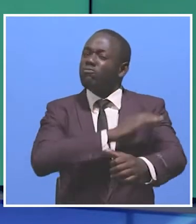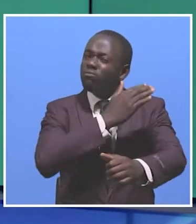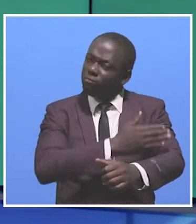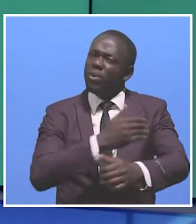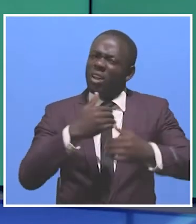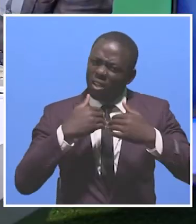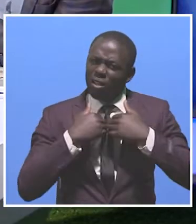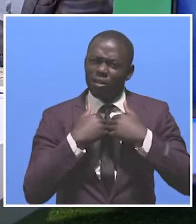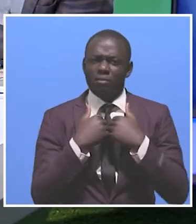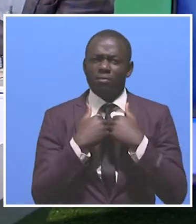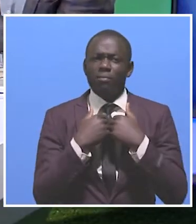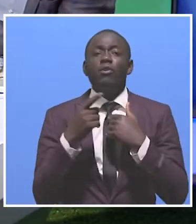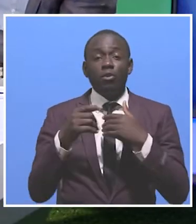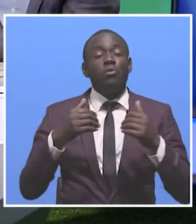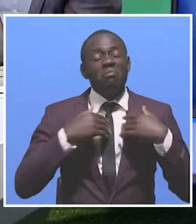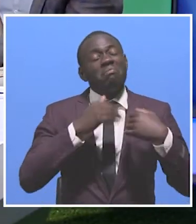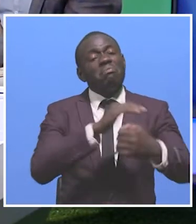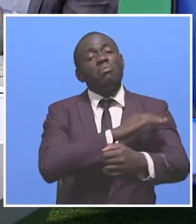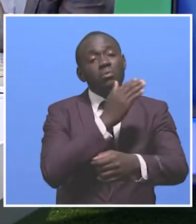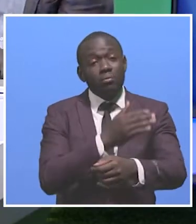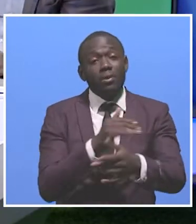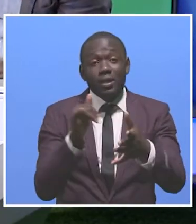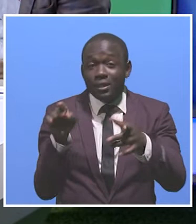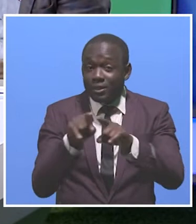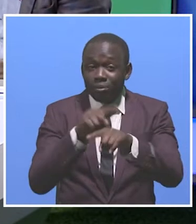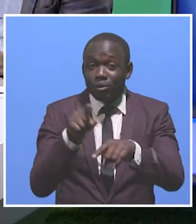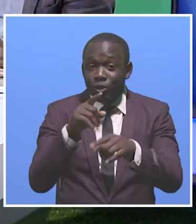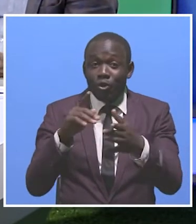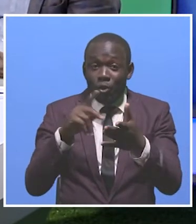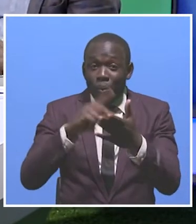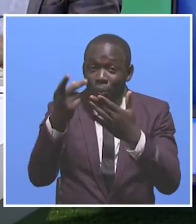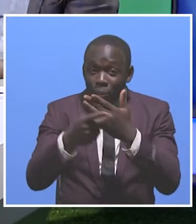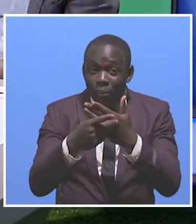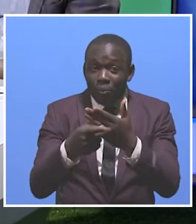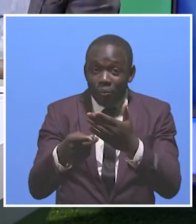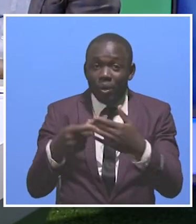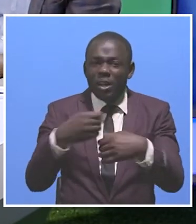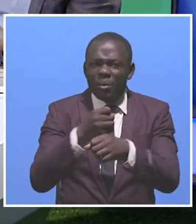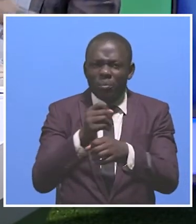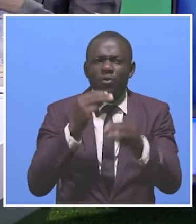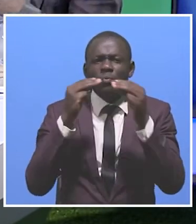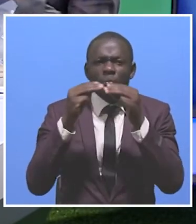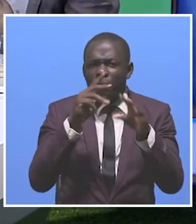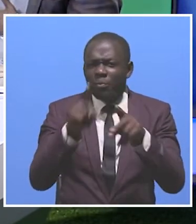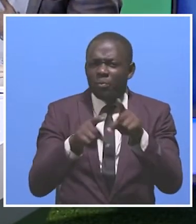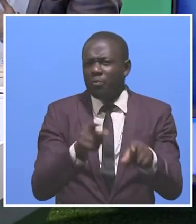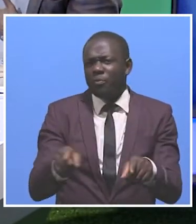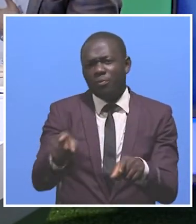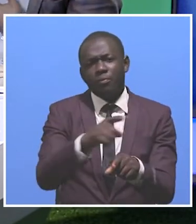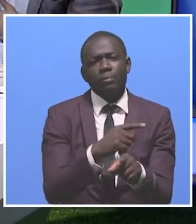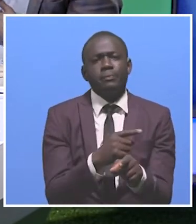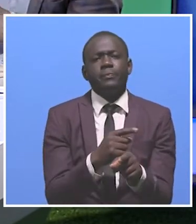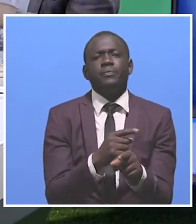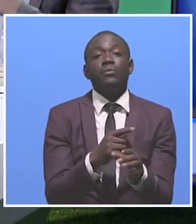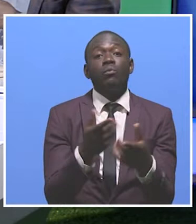You carry so much power that in the way that you make your programs, for example, as media people, what is it that you